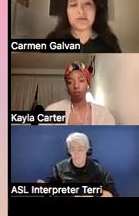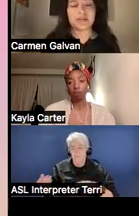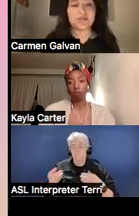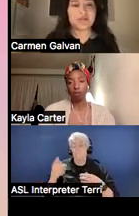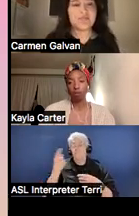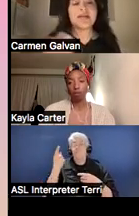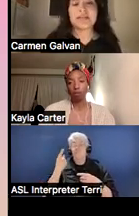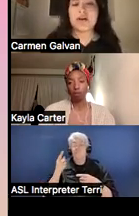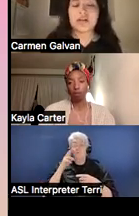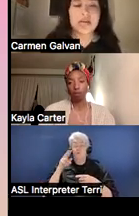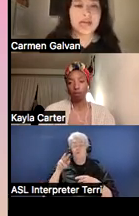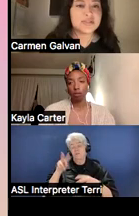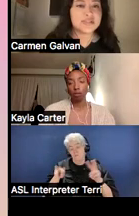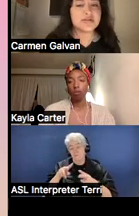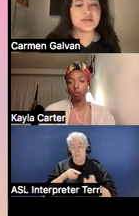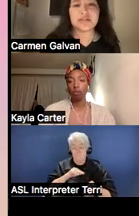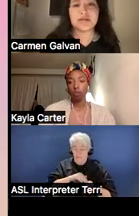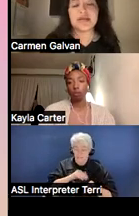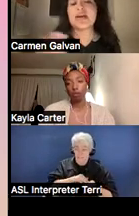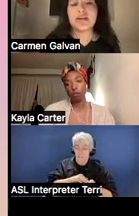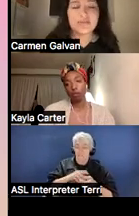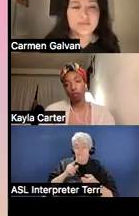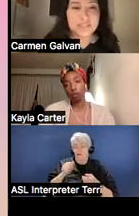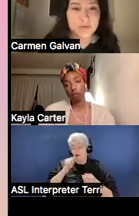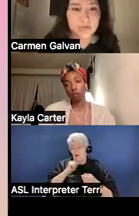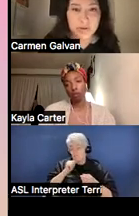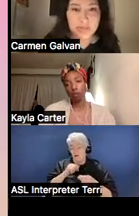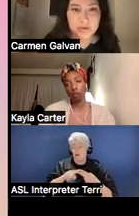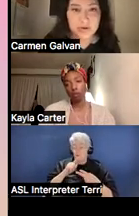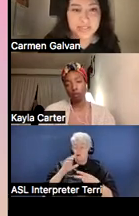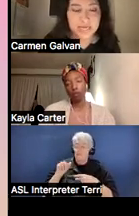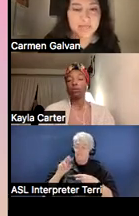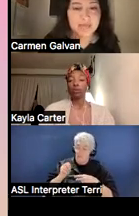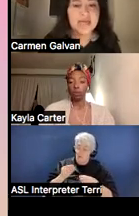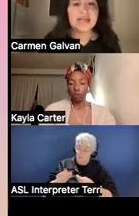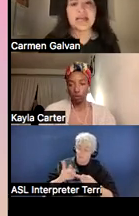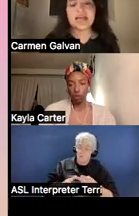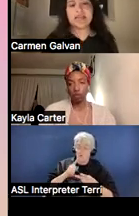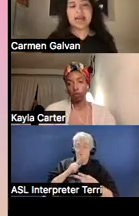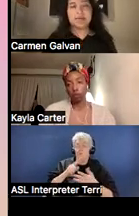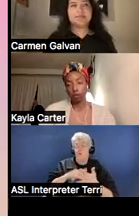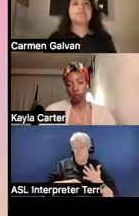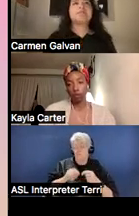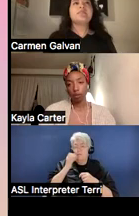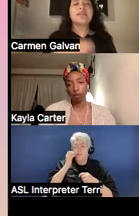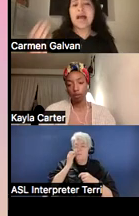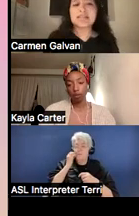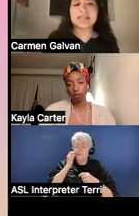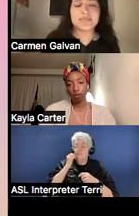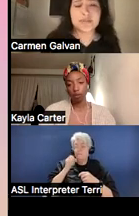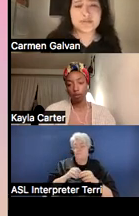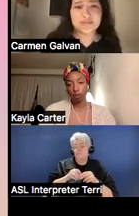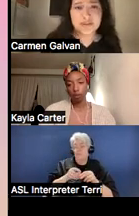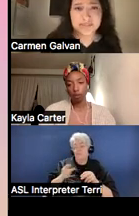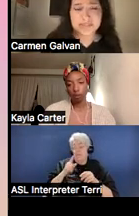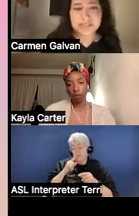somebody's going through medically a hard time or is a caregiver for someone going through a hard time, they can then access